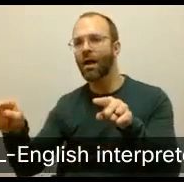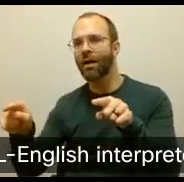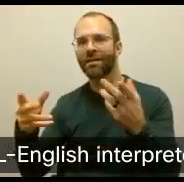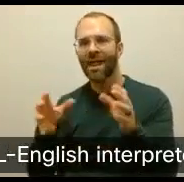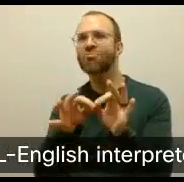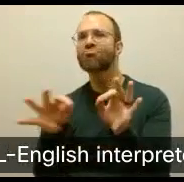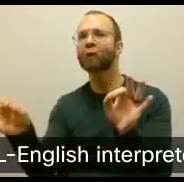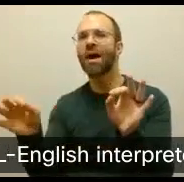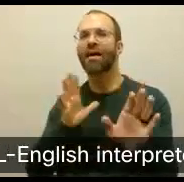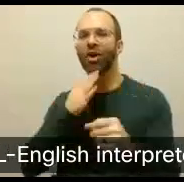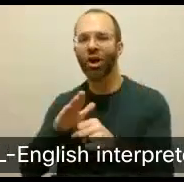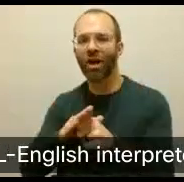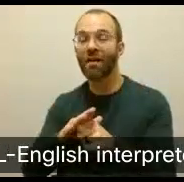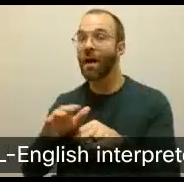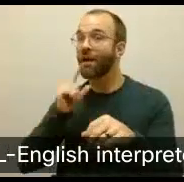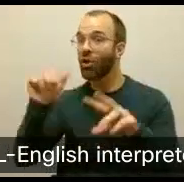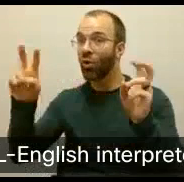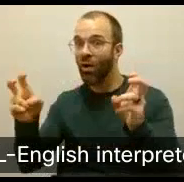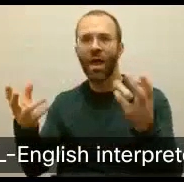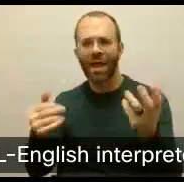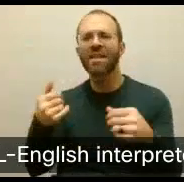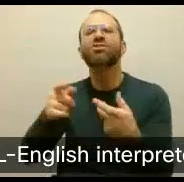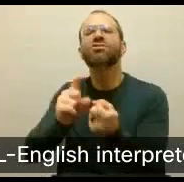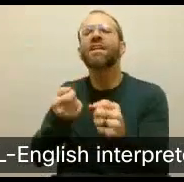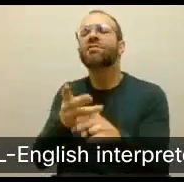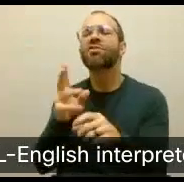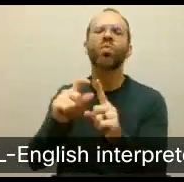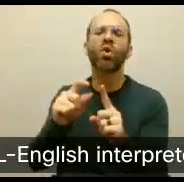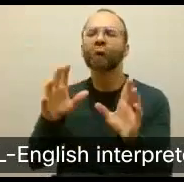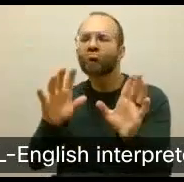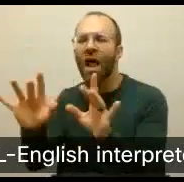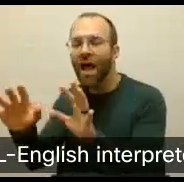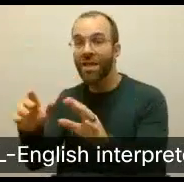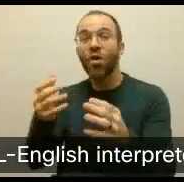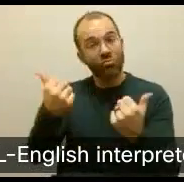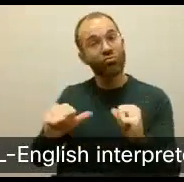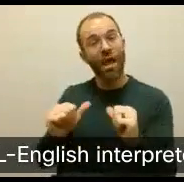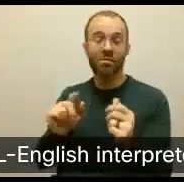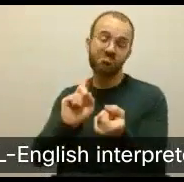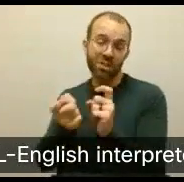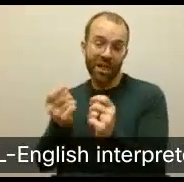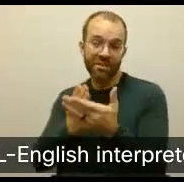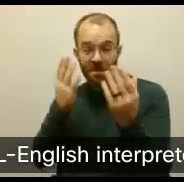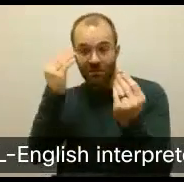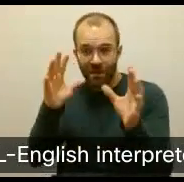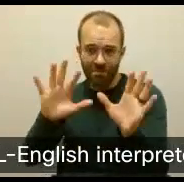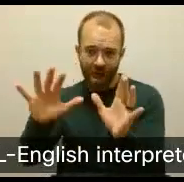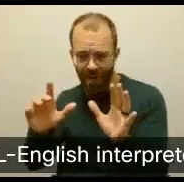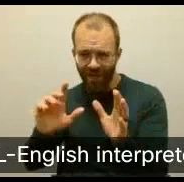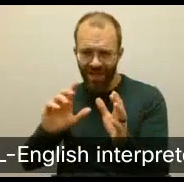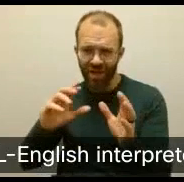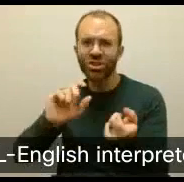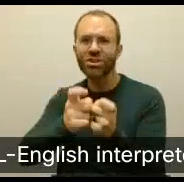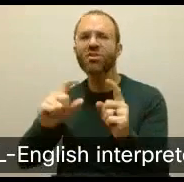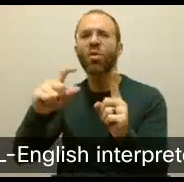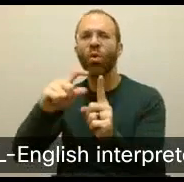in your own writing, but you just change a few keywords. So an attempt has been made to reword some of the information, but because that original